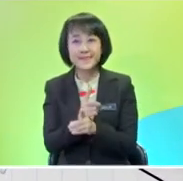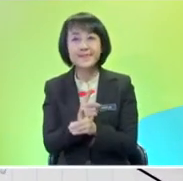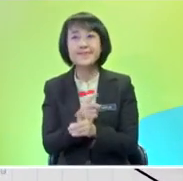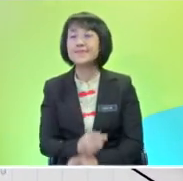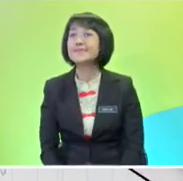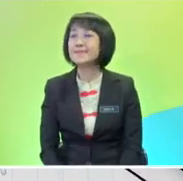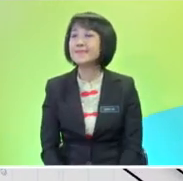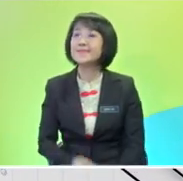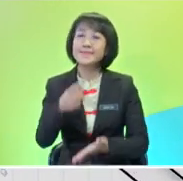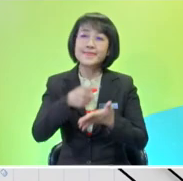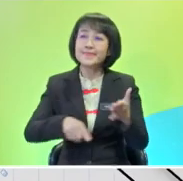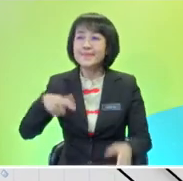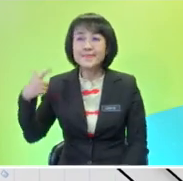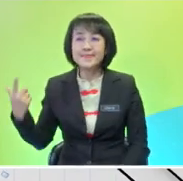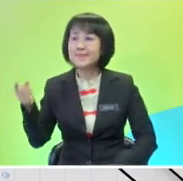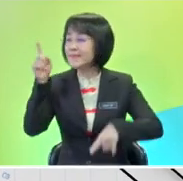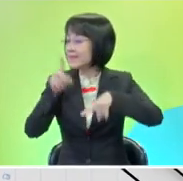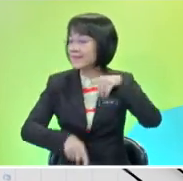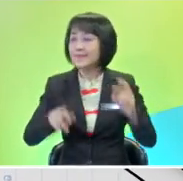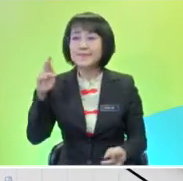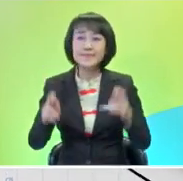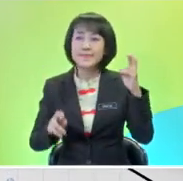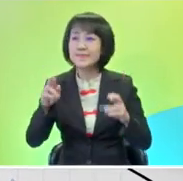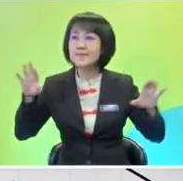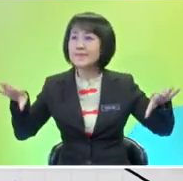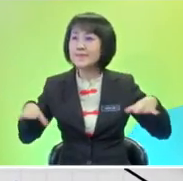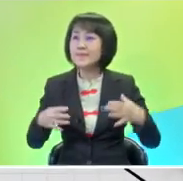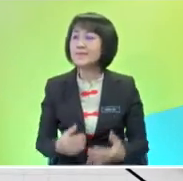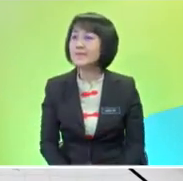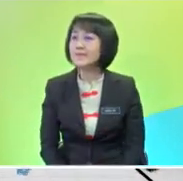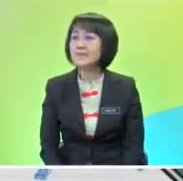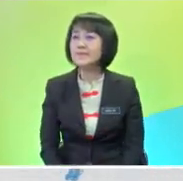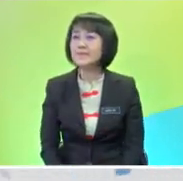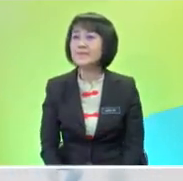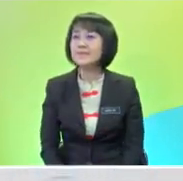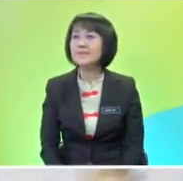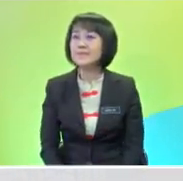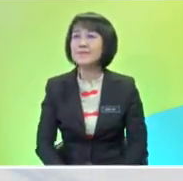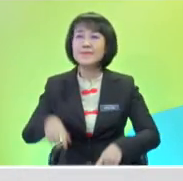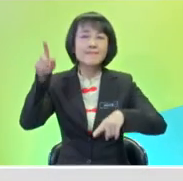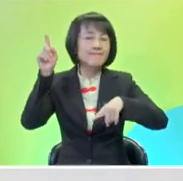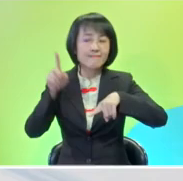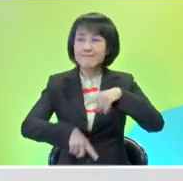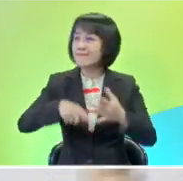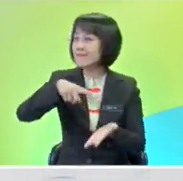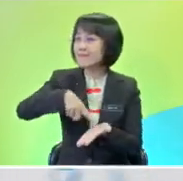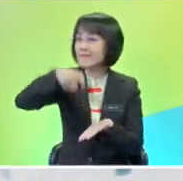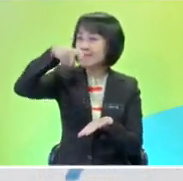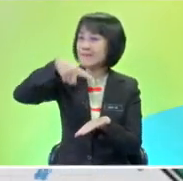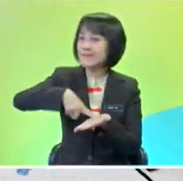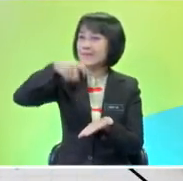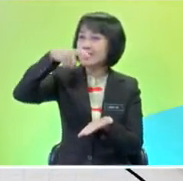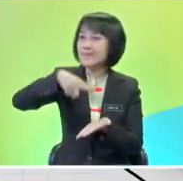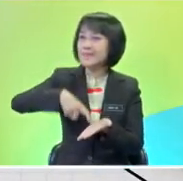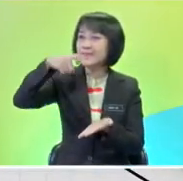right. What else can't he do? He can't hop. He can't hop. Yes, you're right. He can't hop.